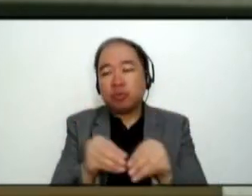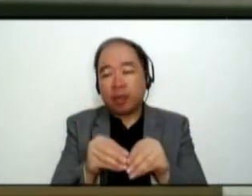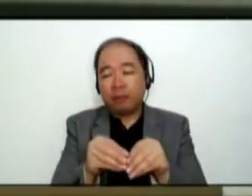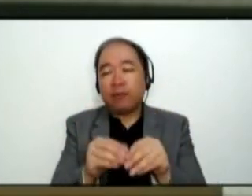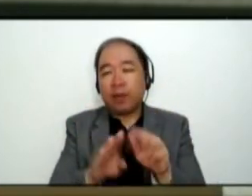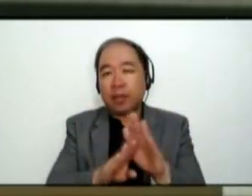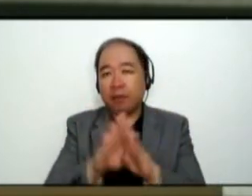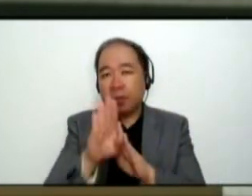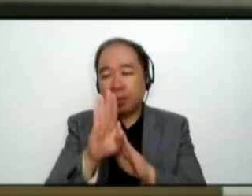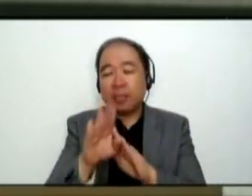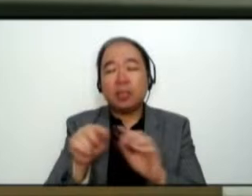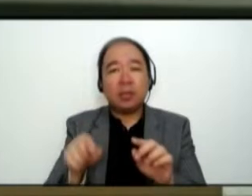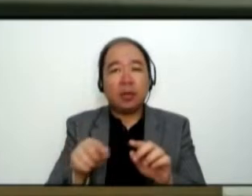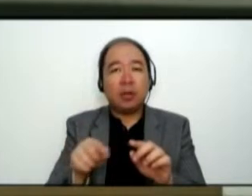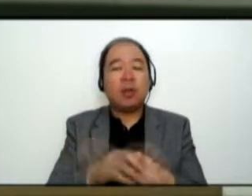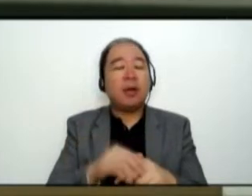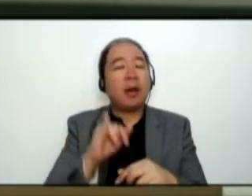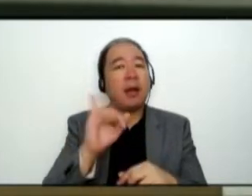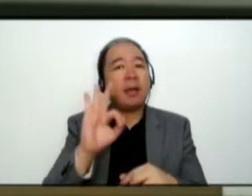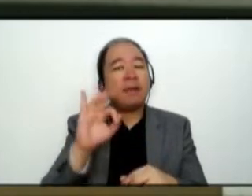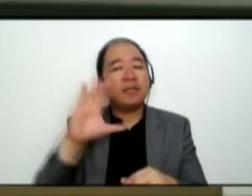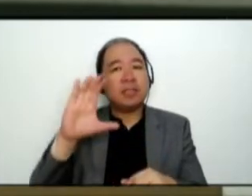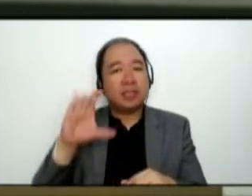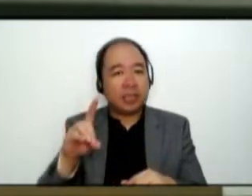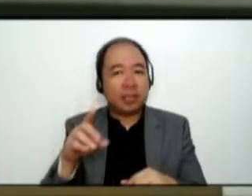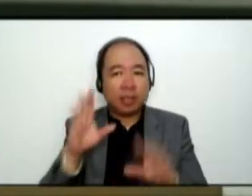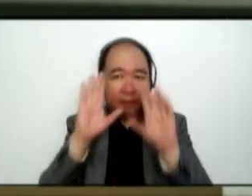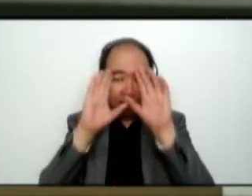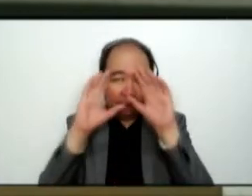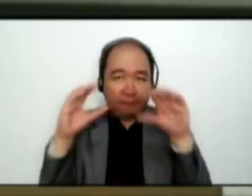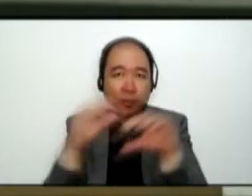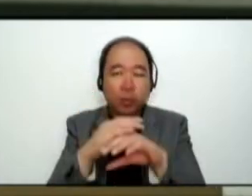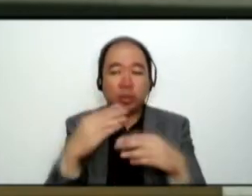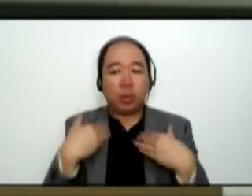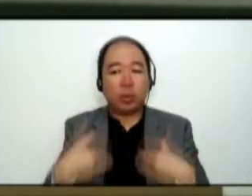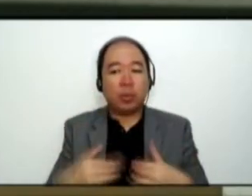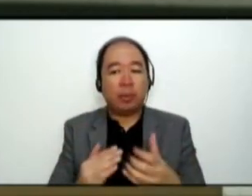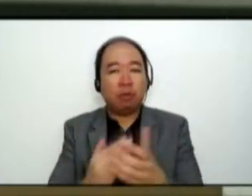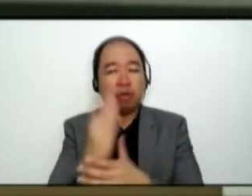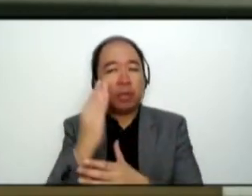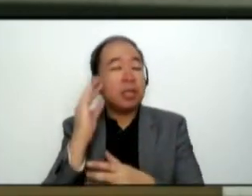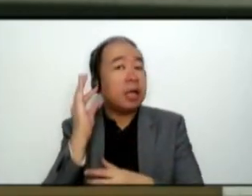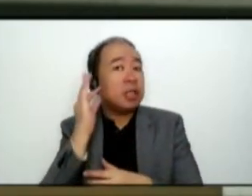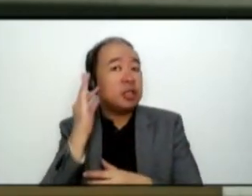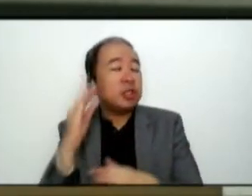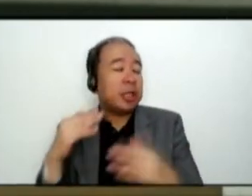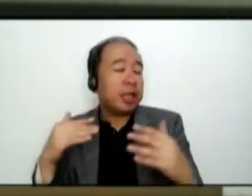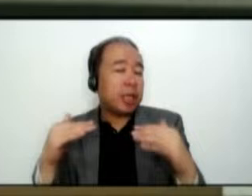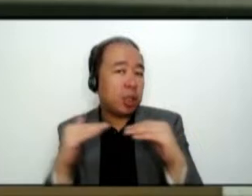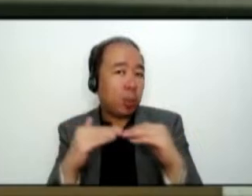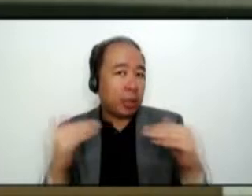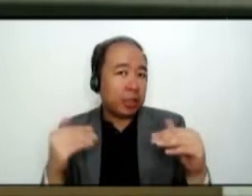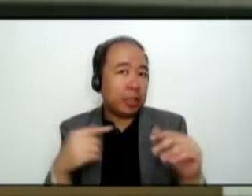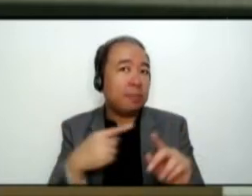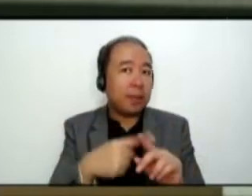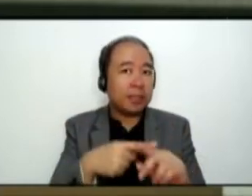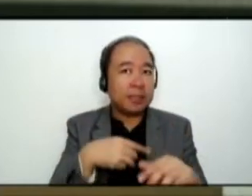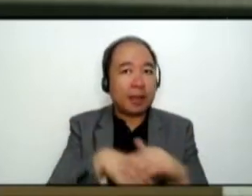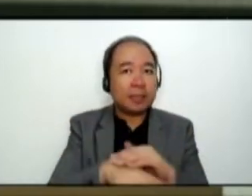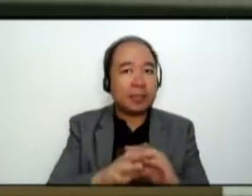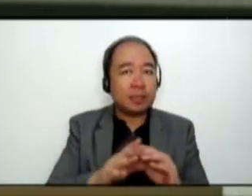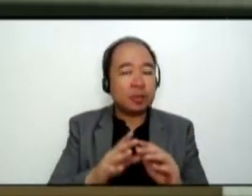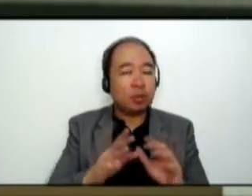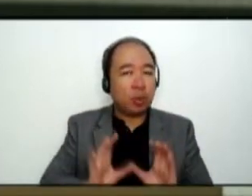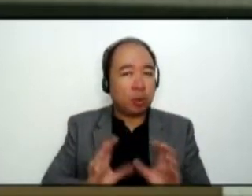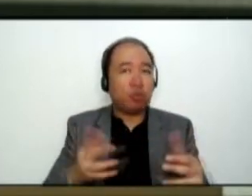ICPD principles, which center on human rights, gender equality, and access to sexual and reproductive health, are fundamental